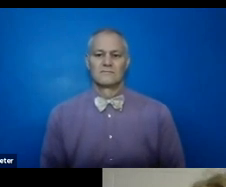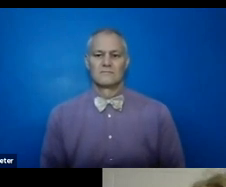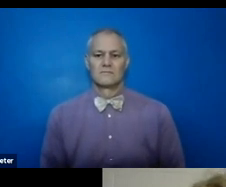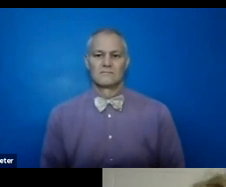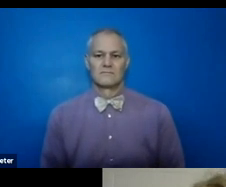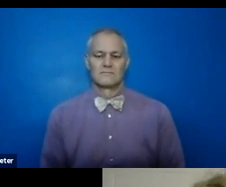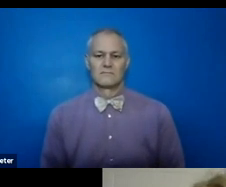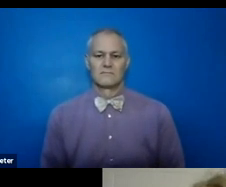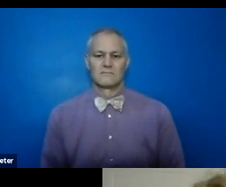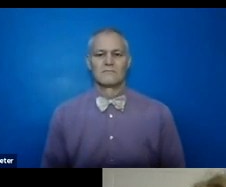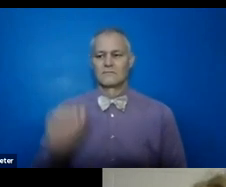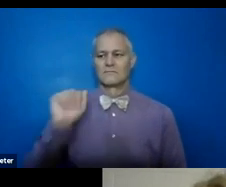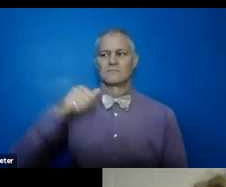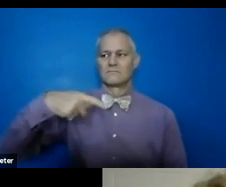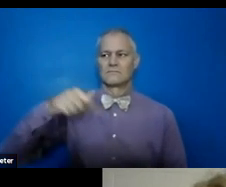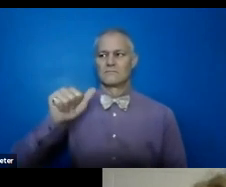Yeah, I mean, it sounds like